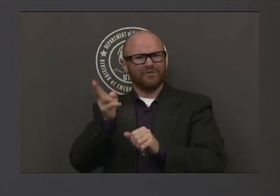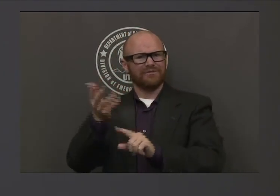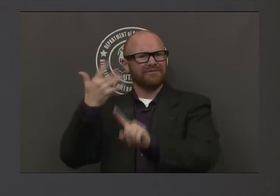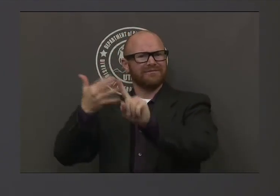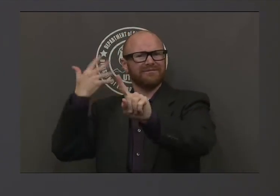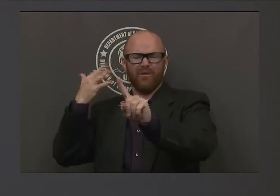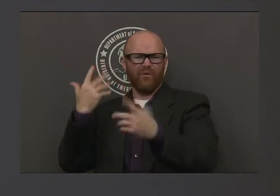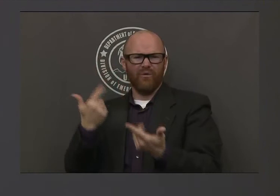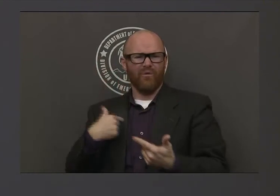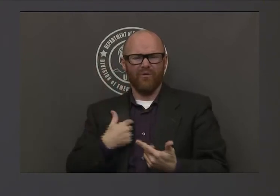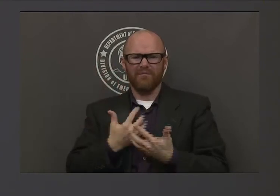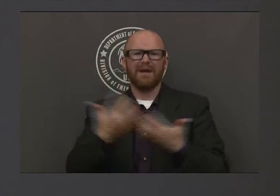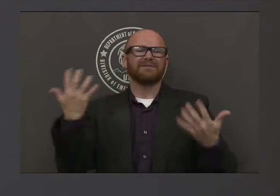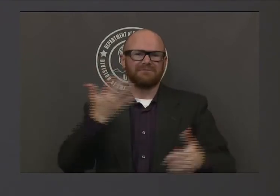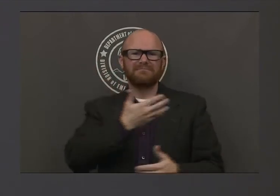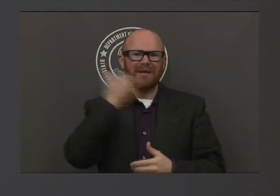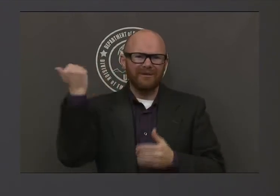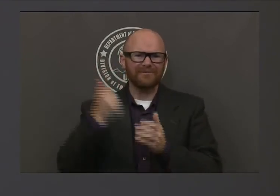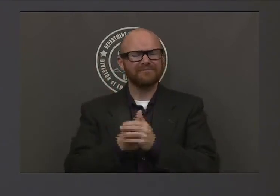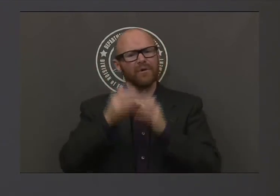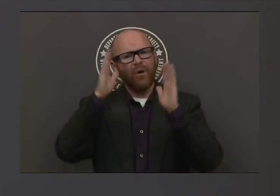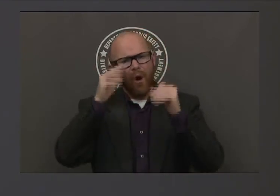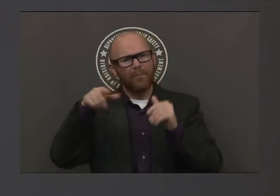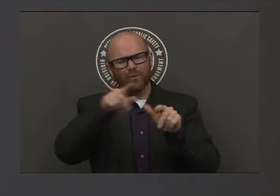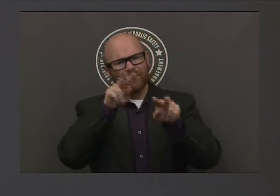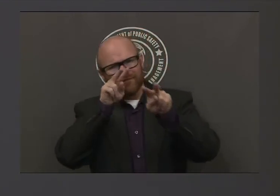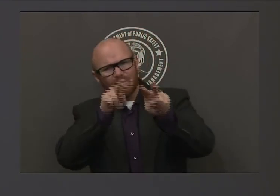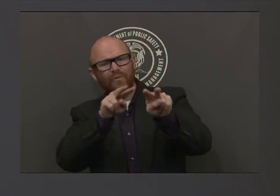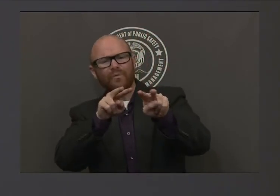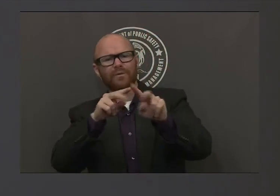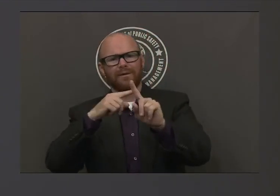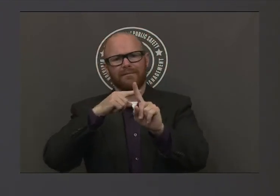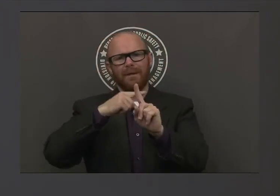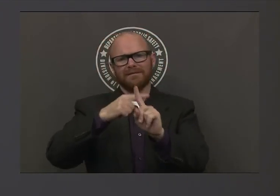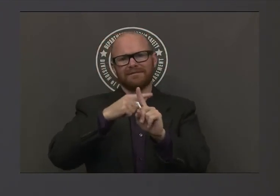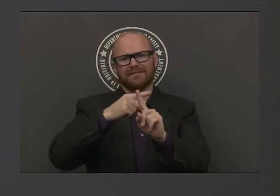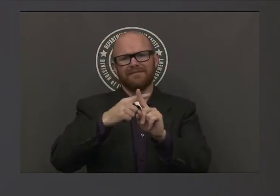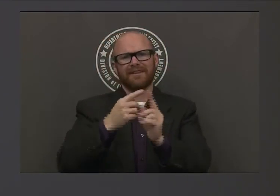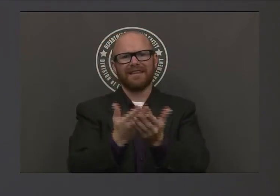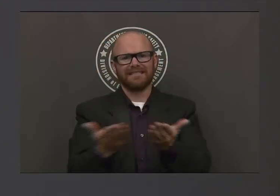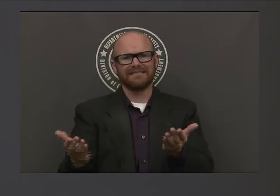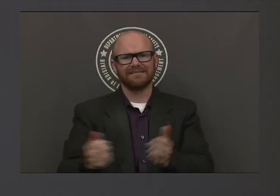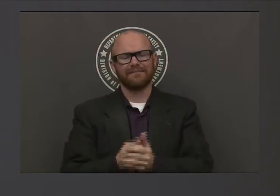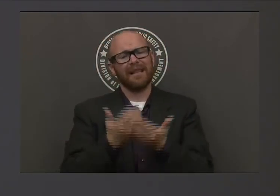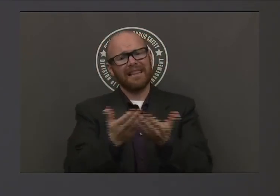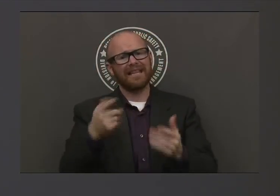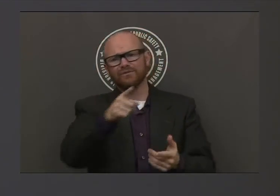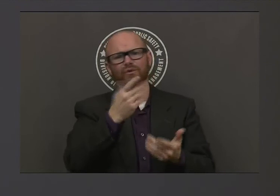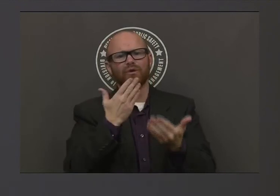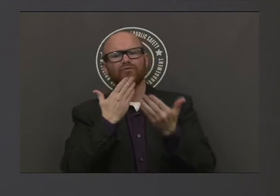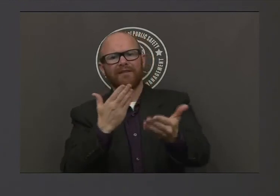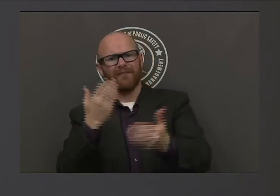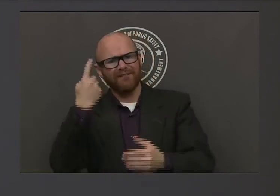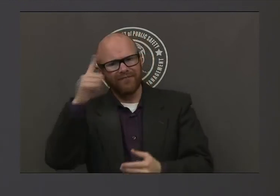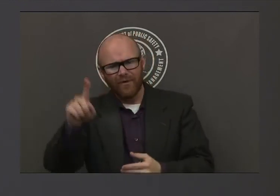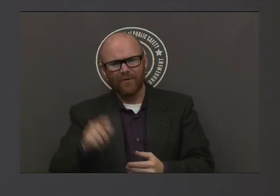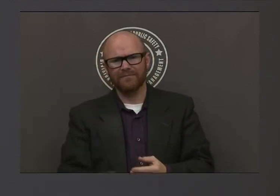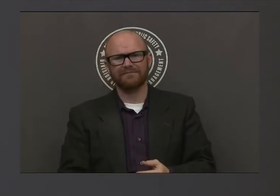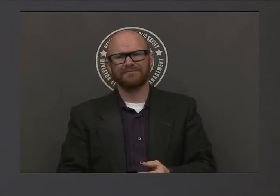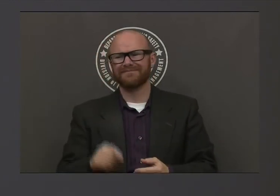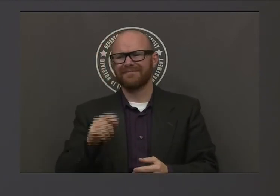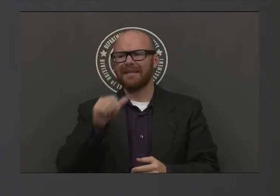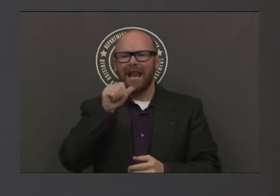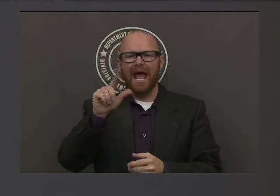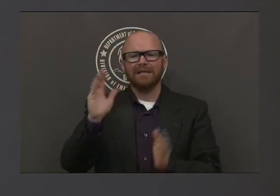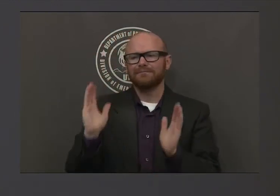so I hope we dwell more on the positive side, the things we're grateful for, as opposed to this momentary